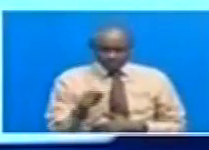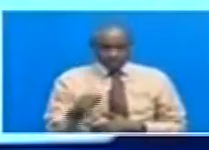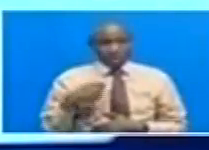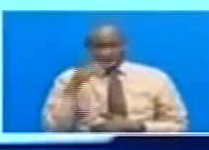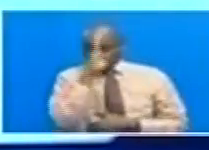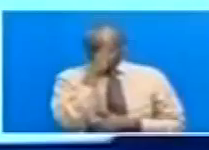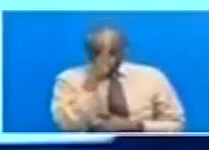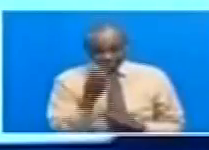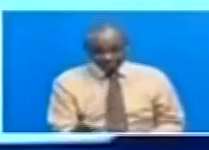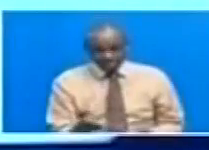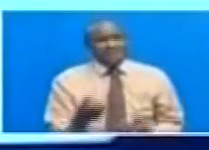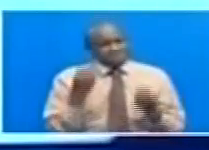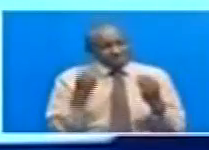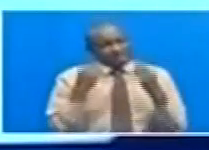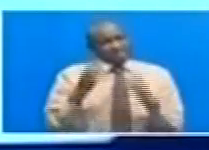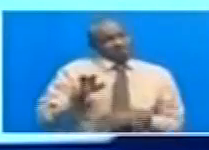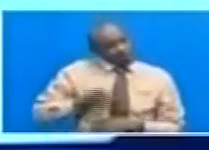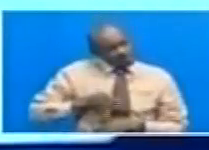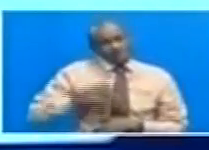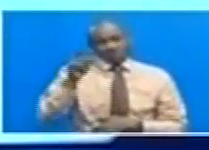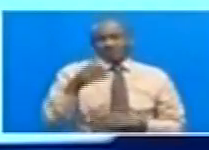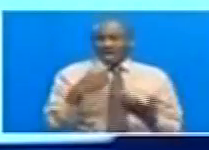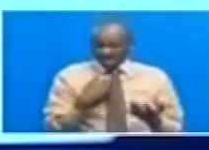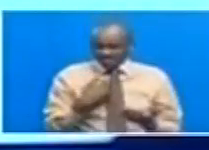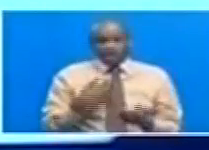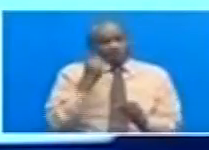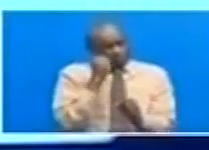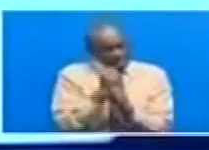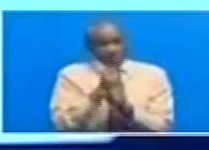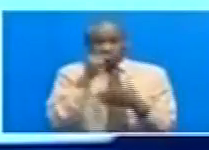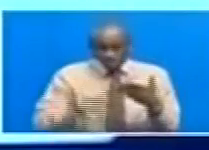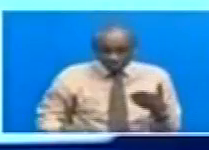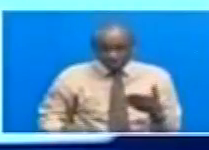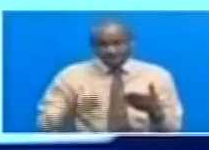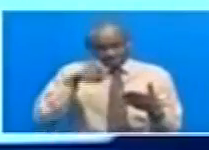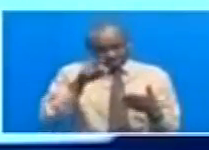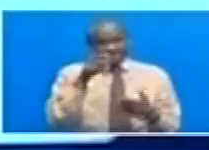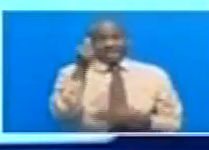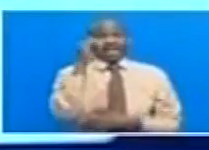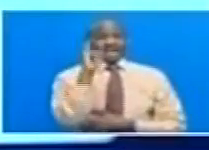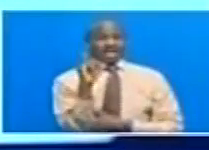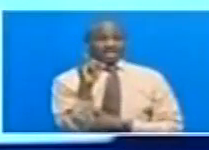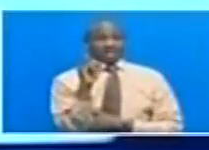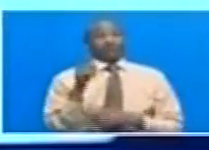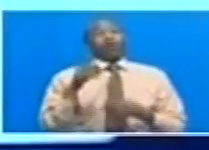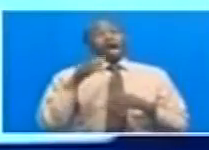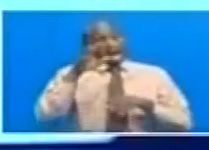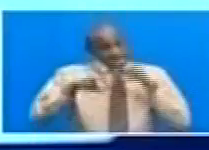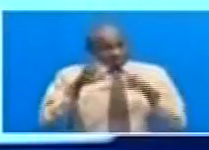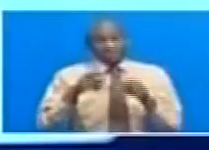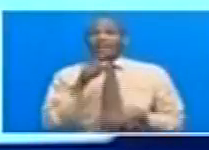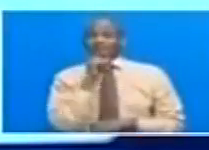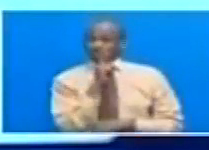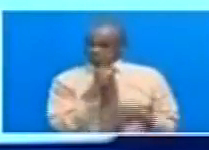dilemma. An increasing number of women specialists are getting into the work of doing artificial insemination for animals, and the